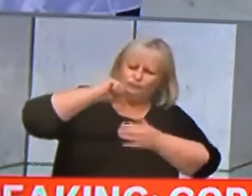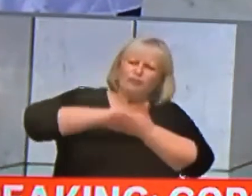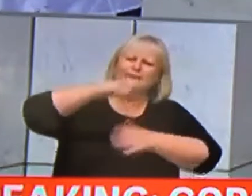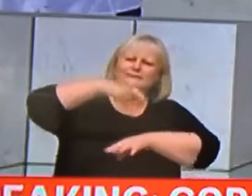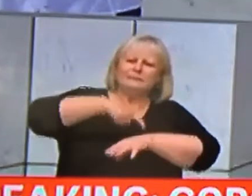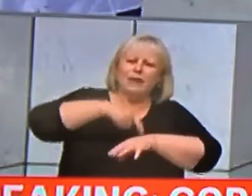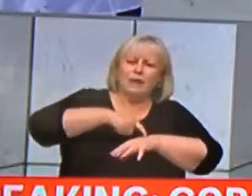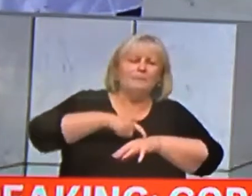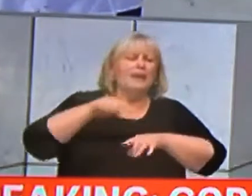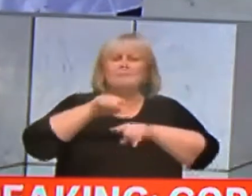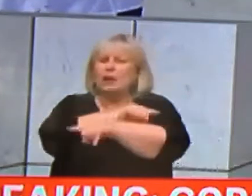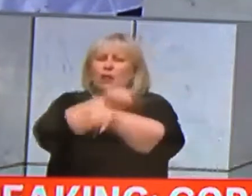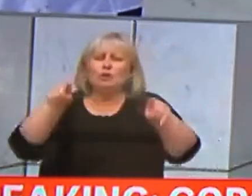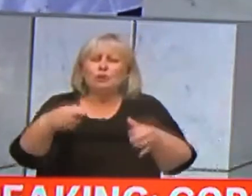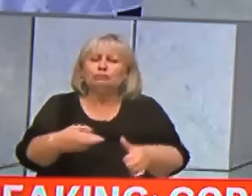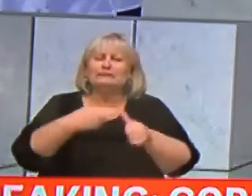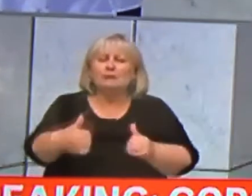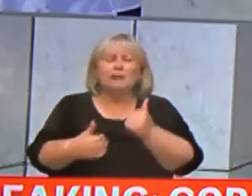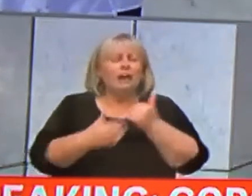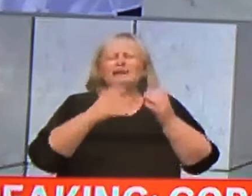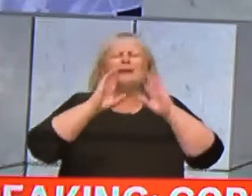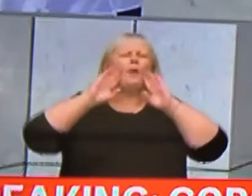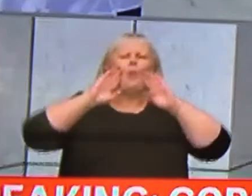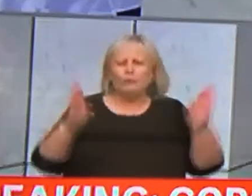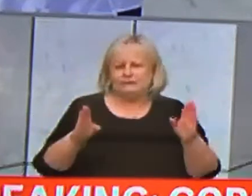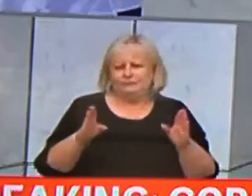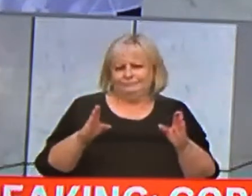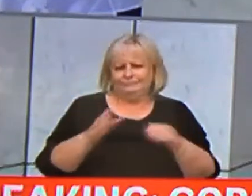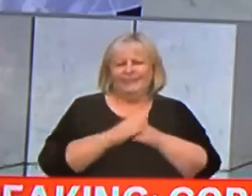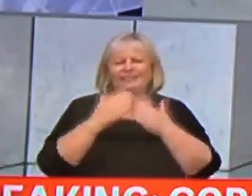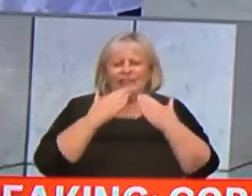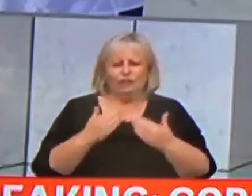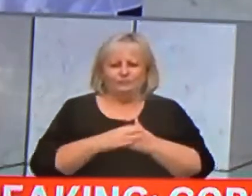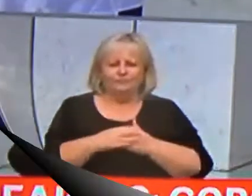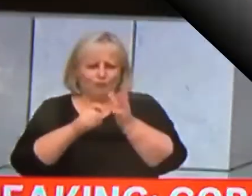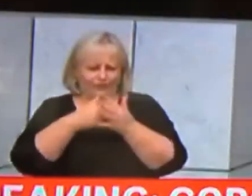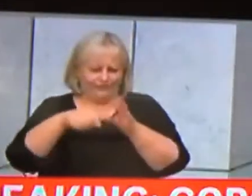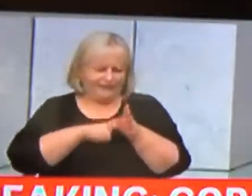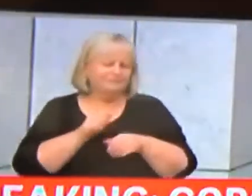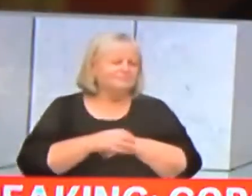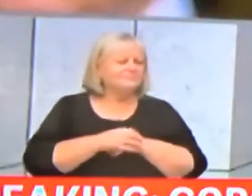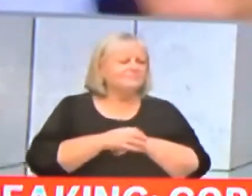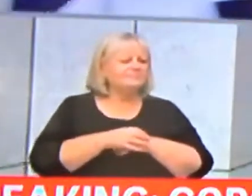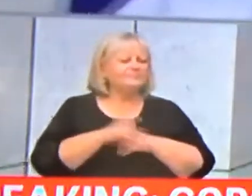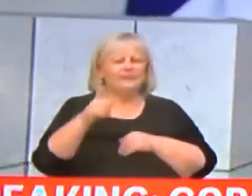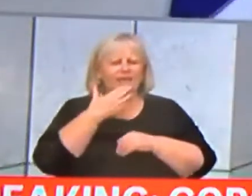And your response this week has been simply awesome. Thank you. I'm going to pass you on to Dr. Murphy. Minister, thank you. So we